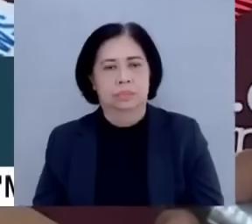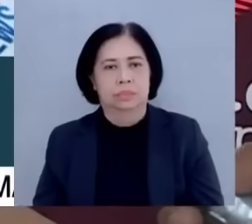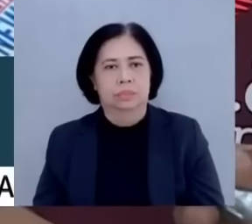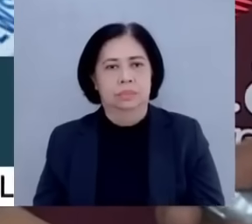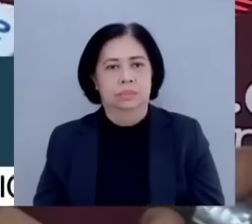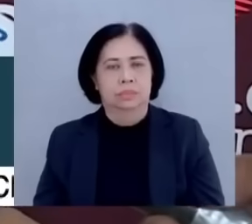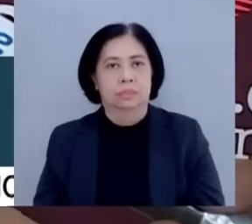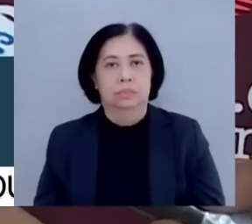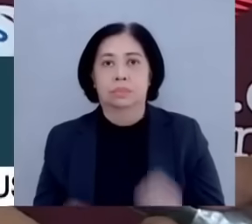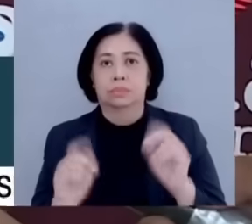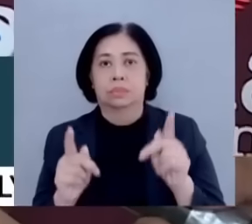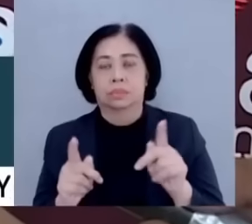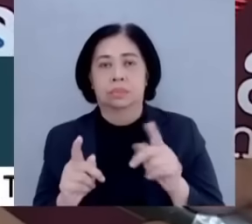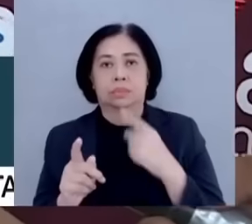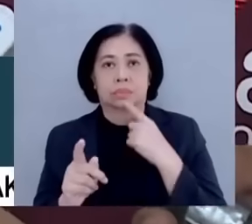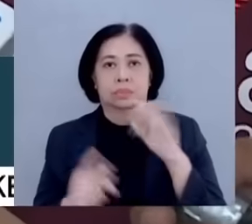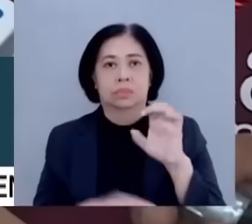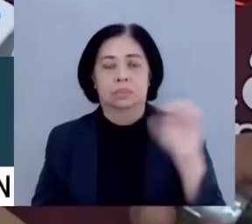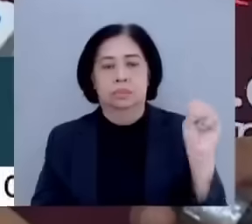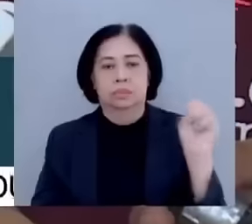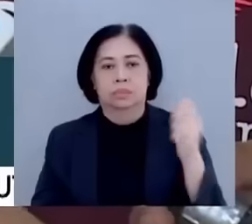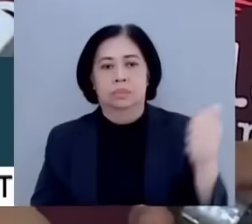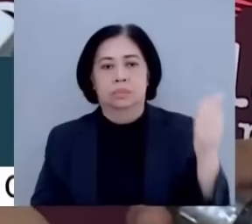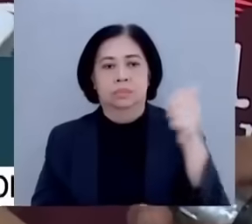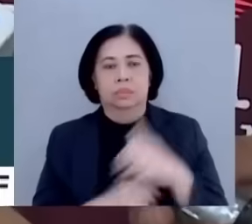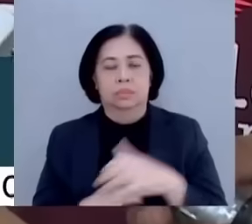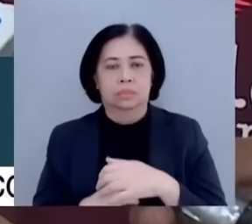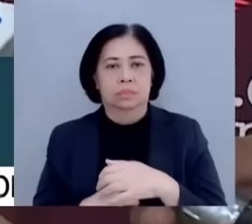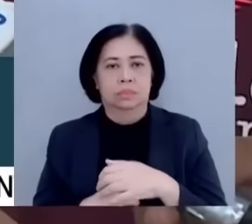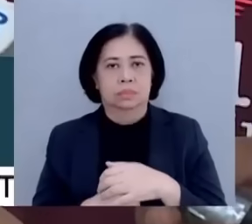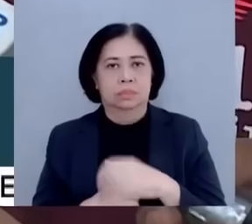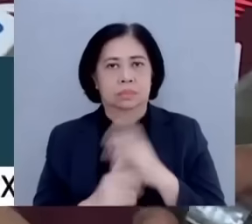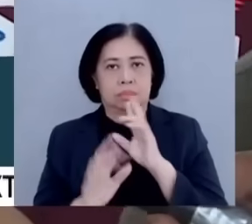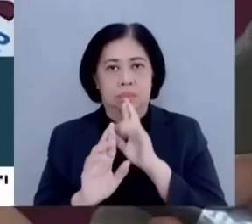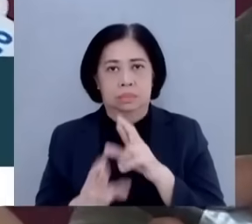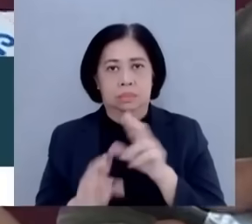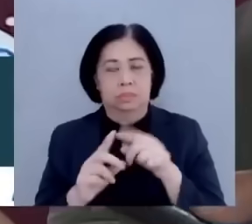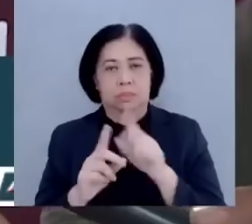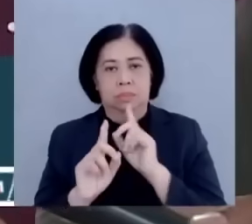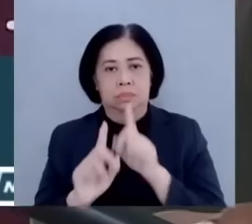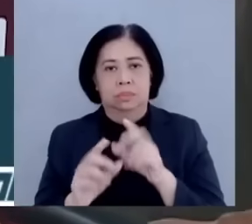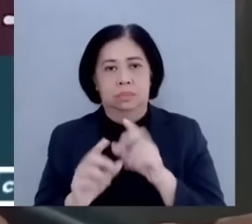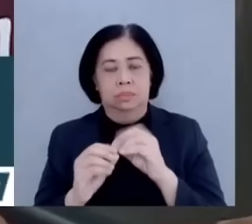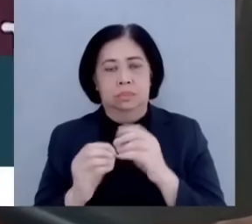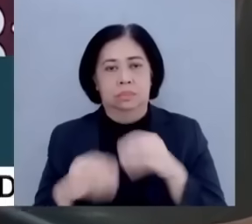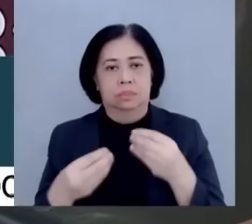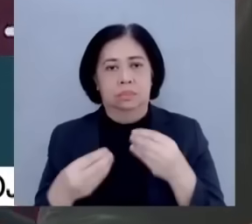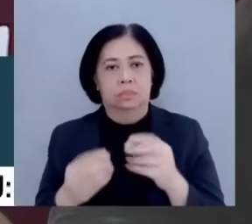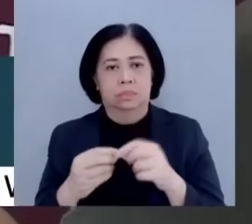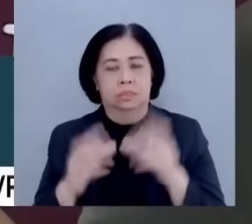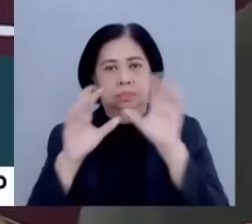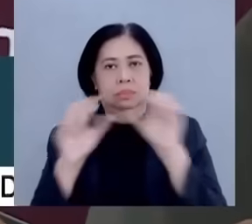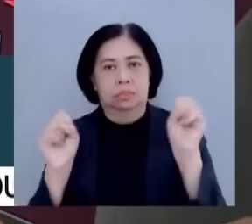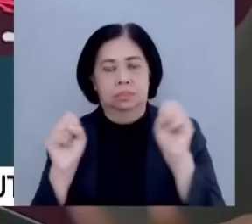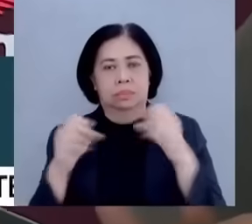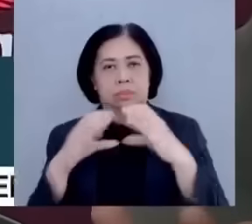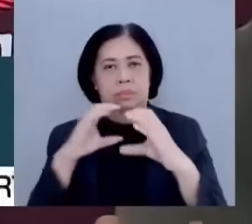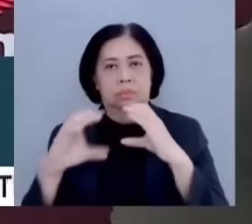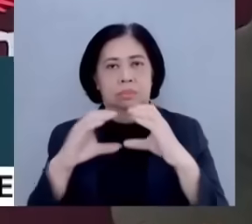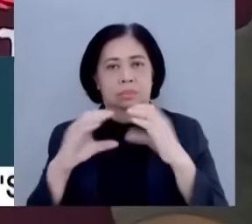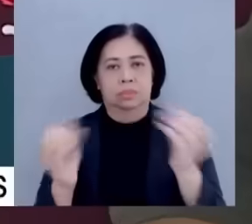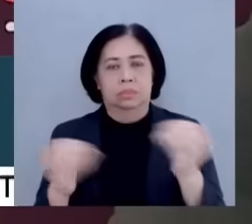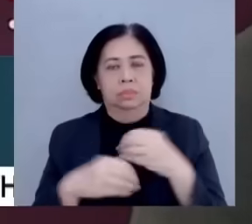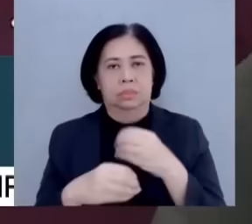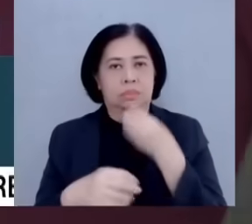Okay, so ito yung sa kay ES, no? This is a reply to the statement issued by the Presidential Communications Office on the